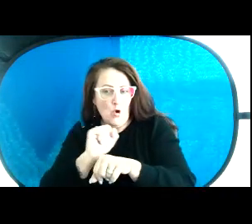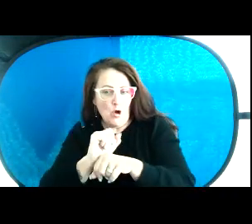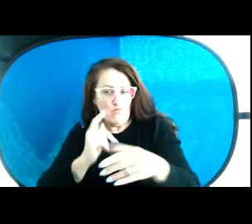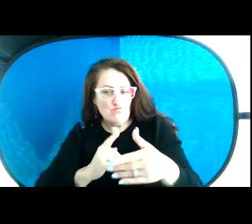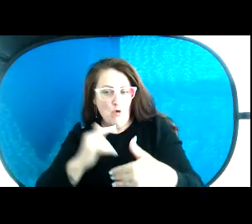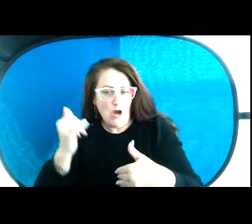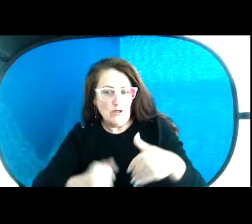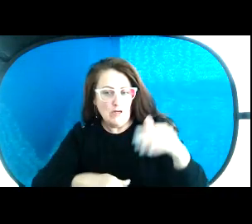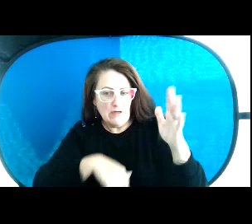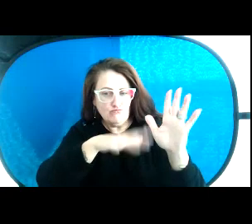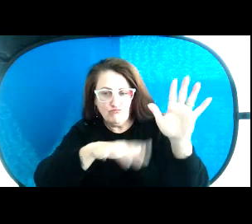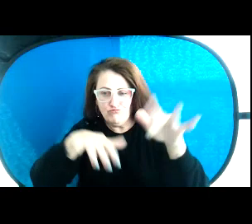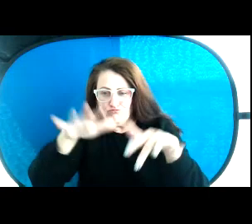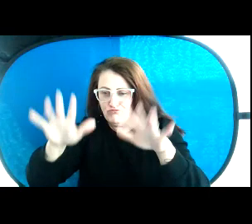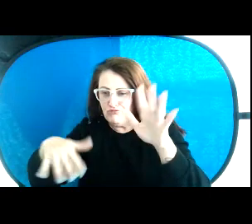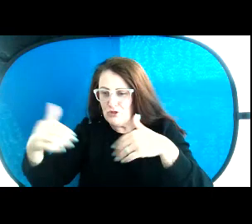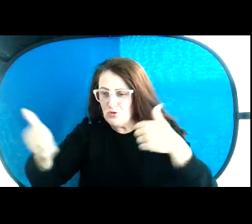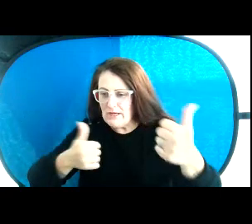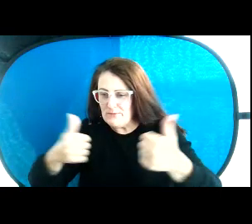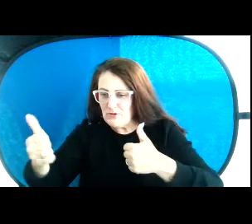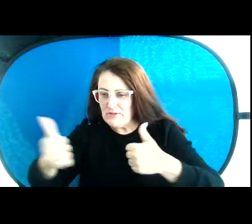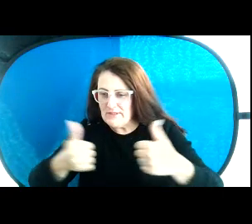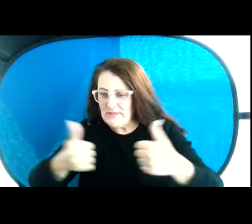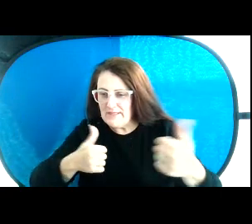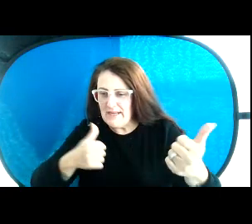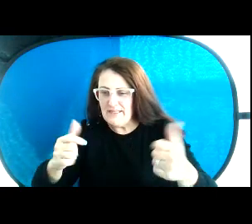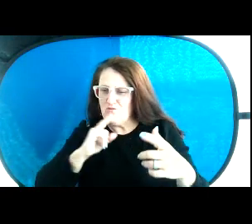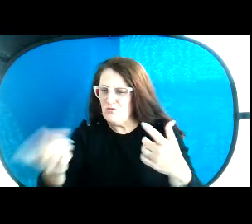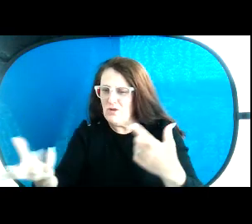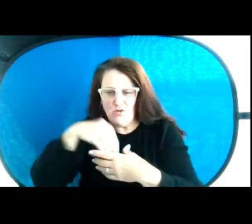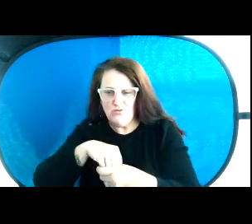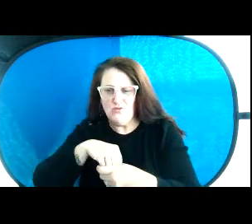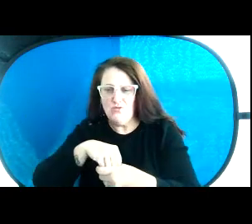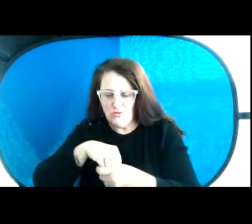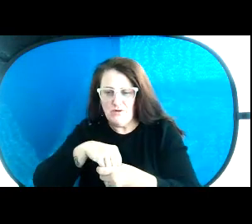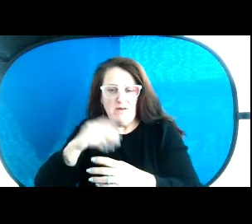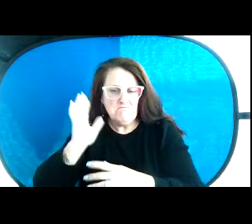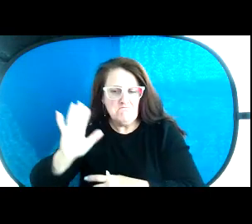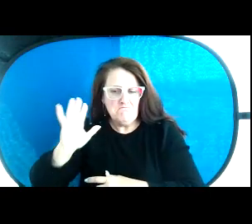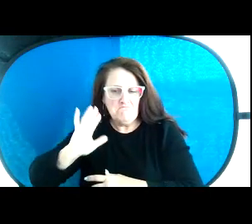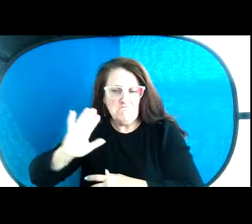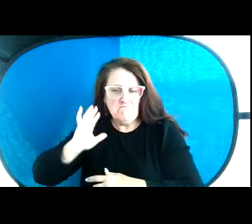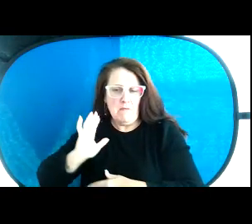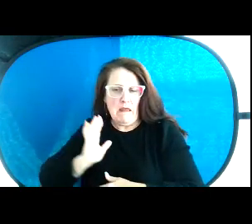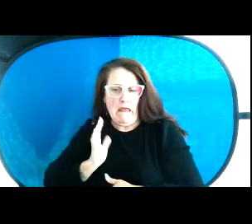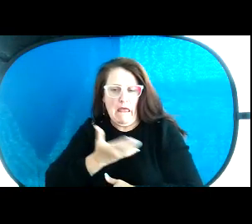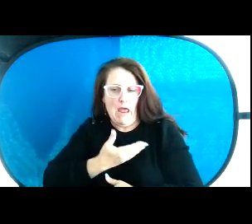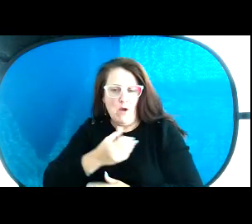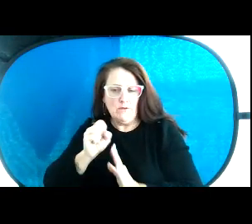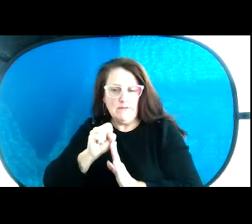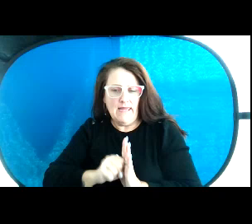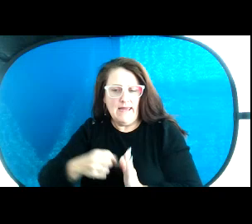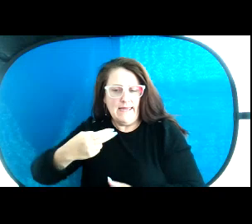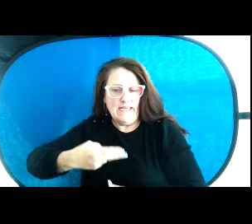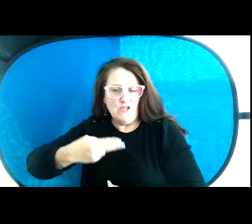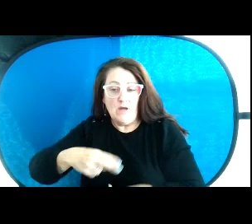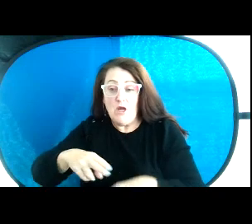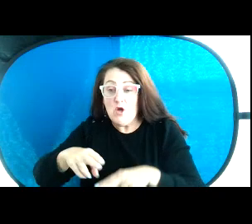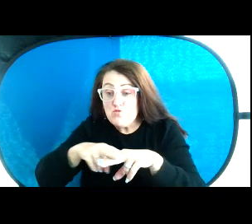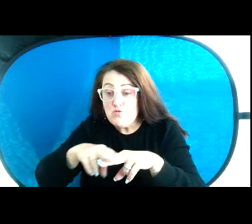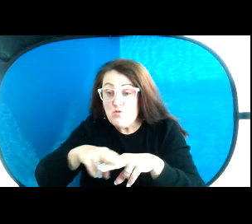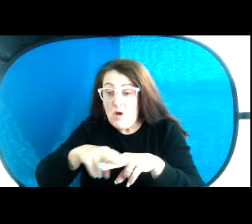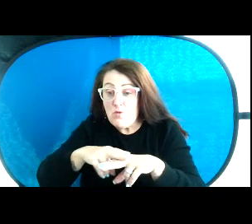going here, and transportation is so much a part of it. You think, back at the history of our state, history of our county as well, when the railroads first came to the